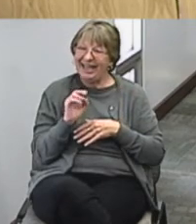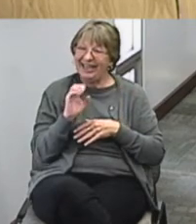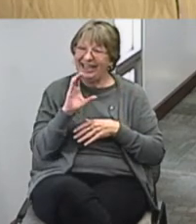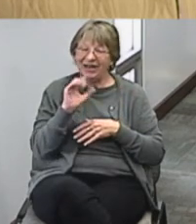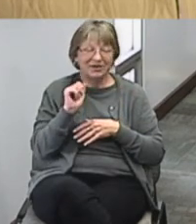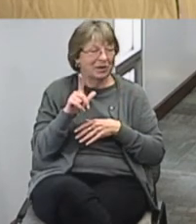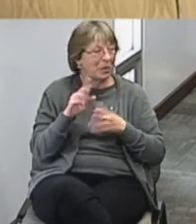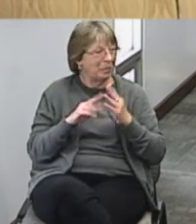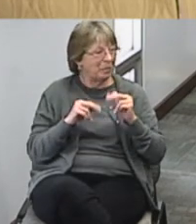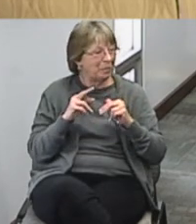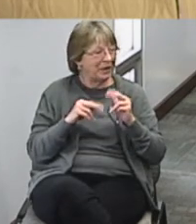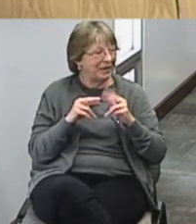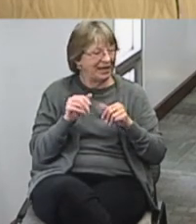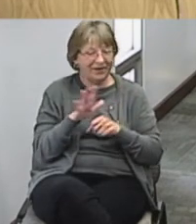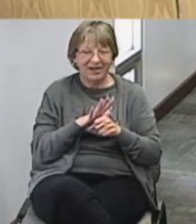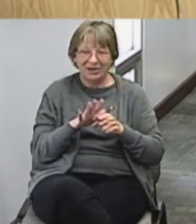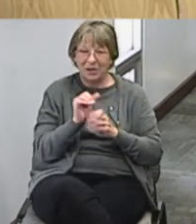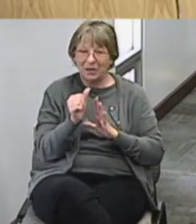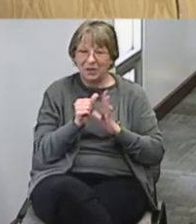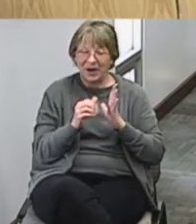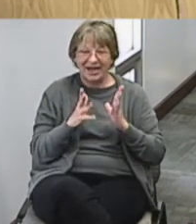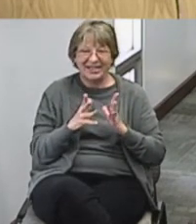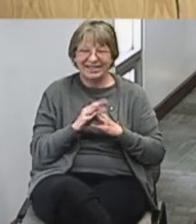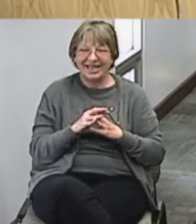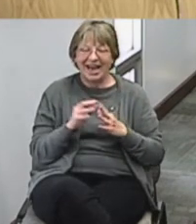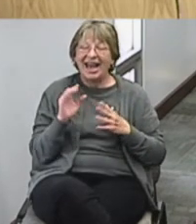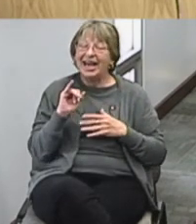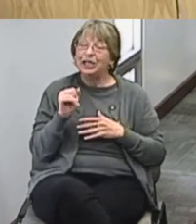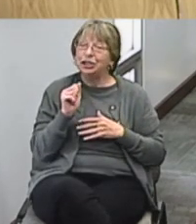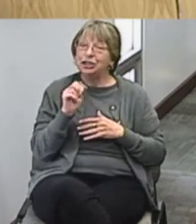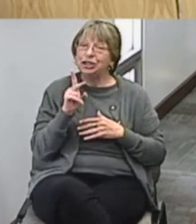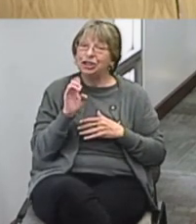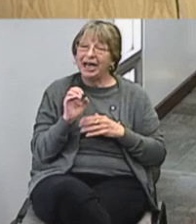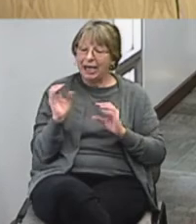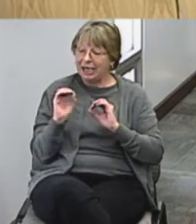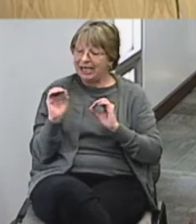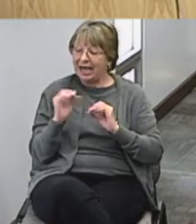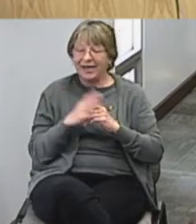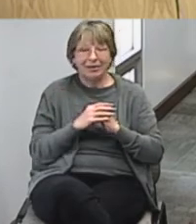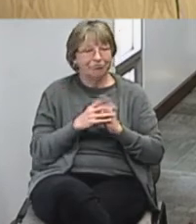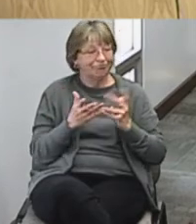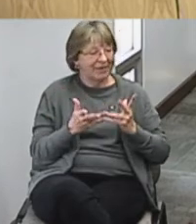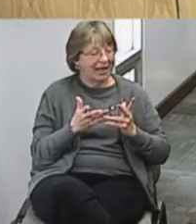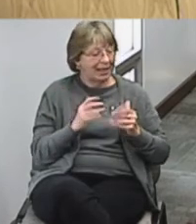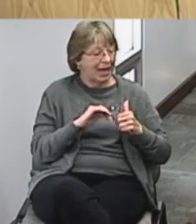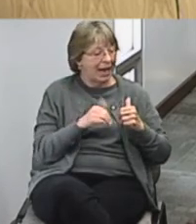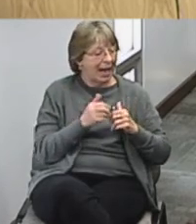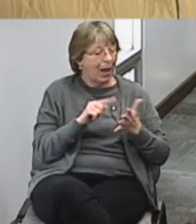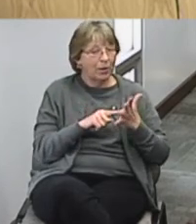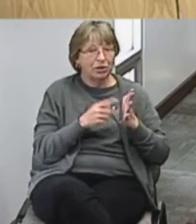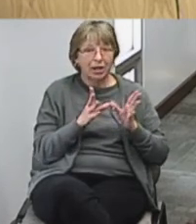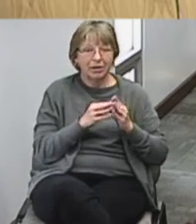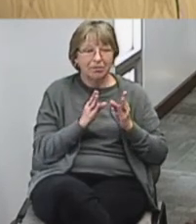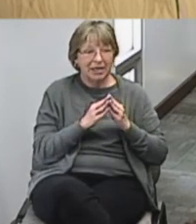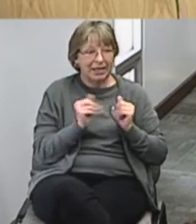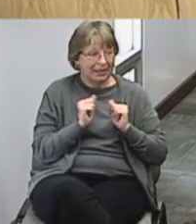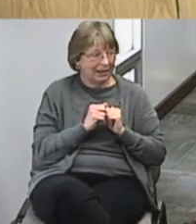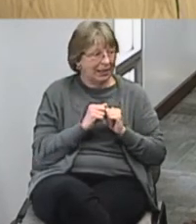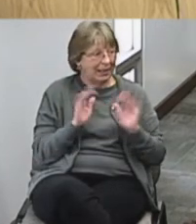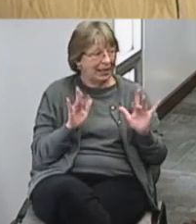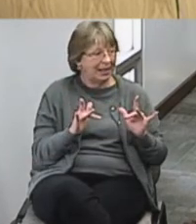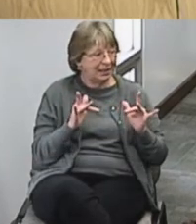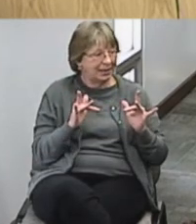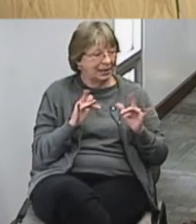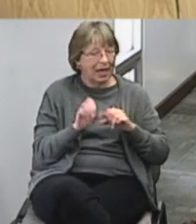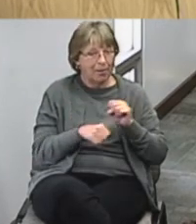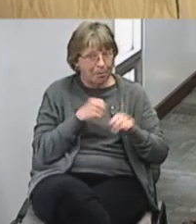That's it. local artist. Jake? I have nothing, thank you. I'll just reiterate how we started the meeting. It is Bike Month, and